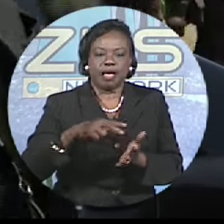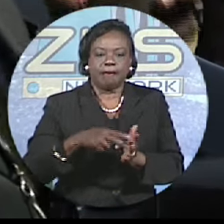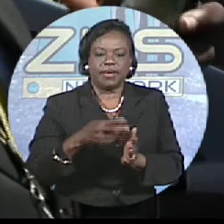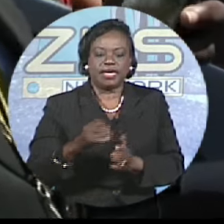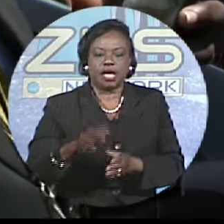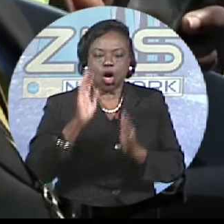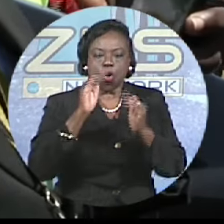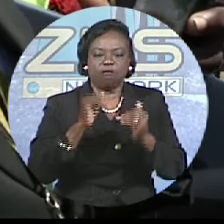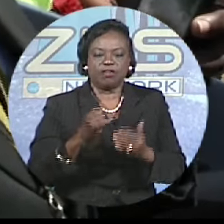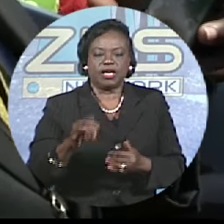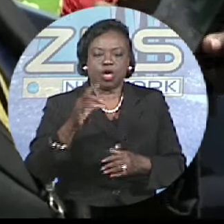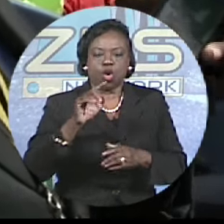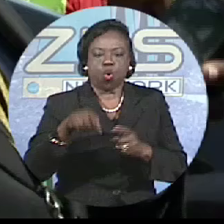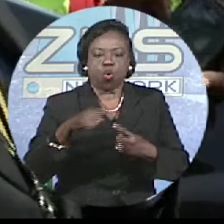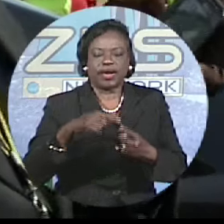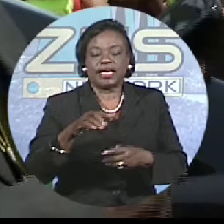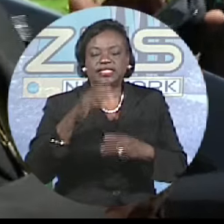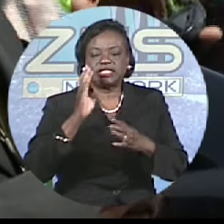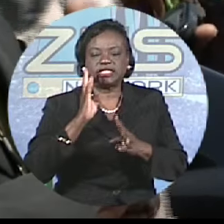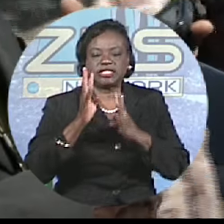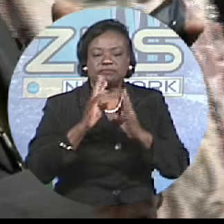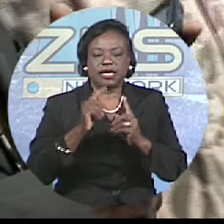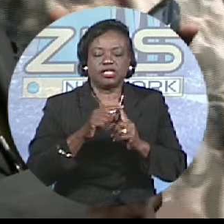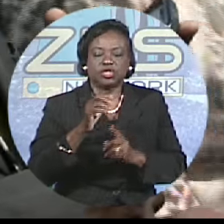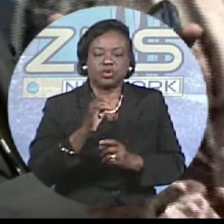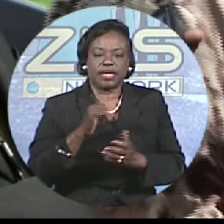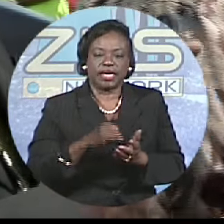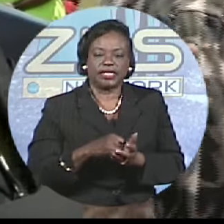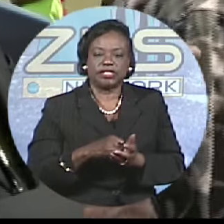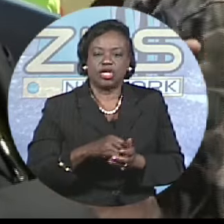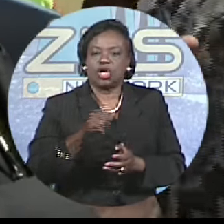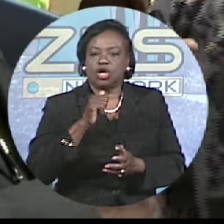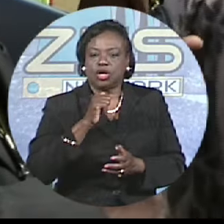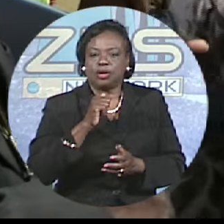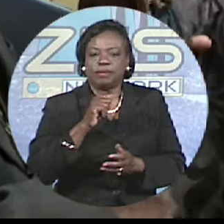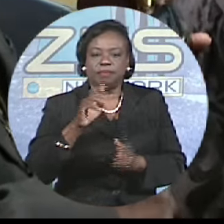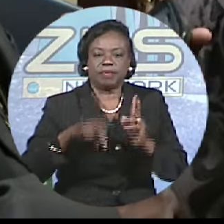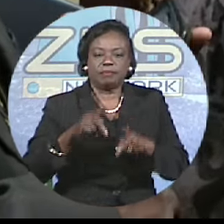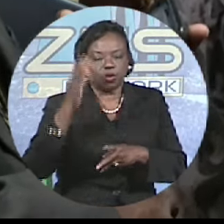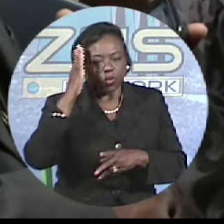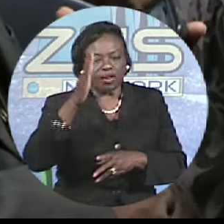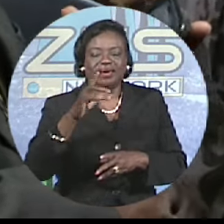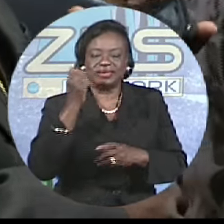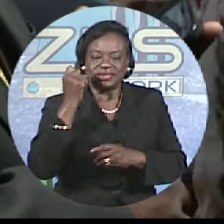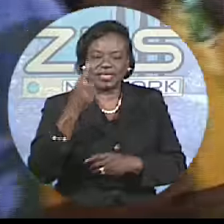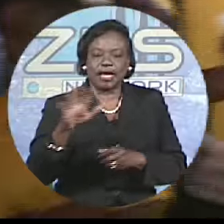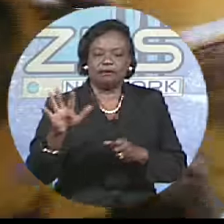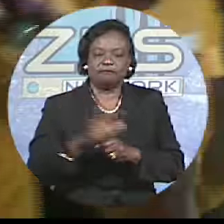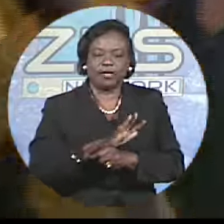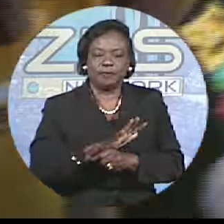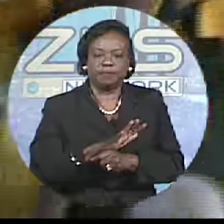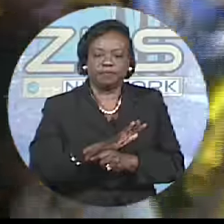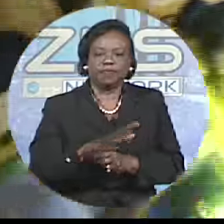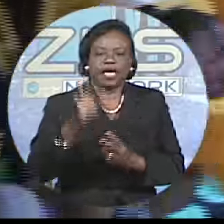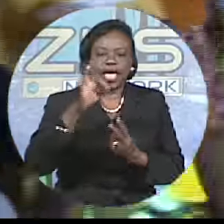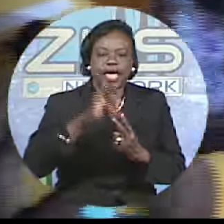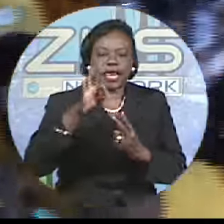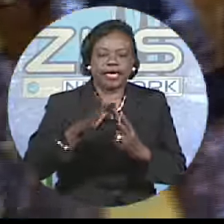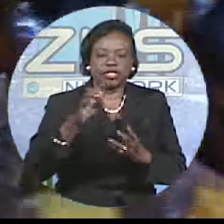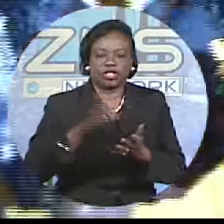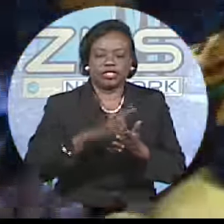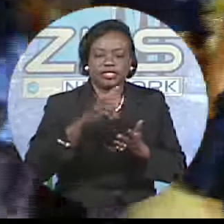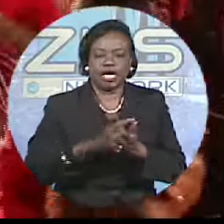whenever I speak to it, notwithstanding the fact that it's Election Day, people will understand fully. The election date